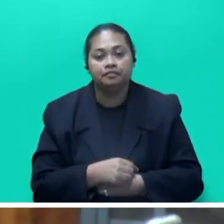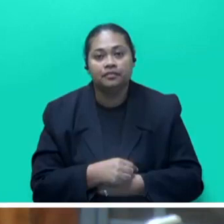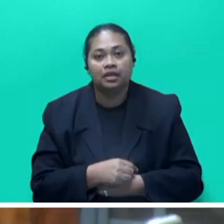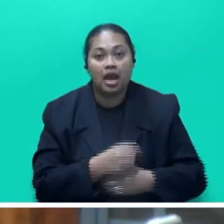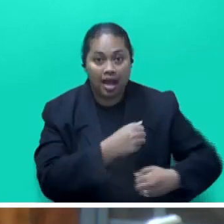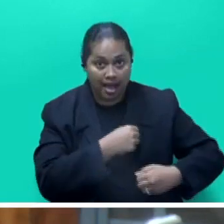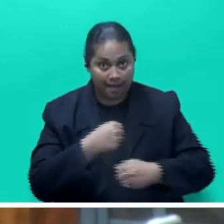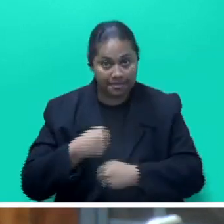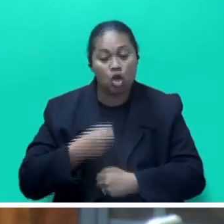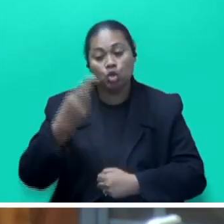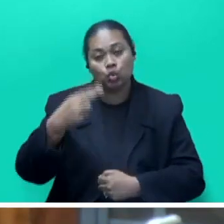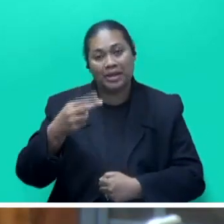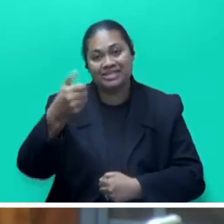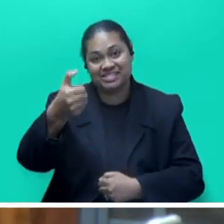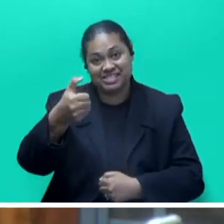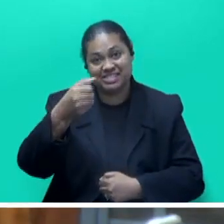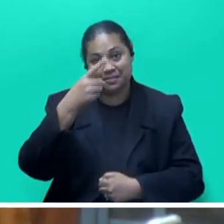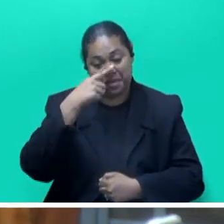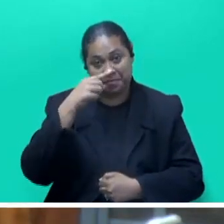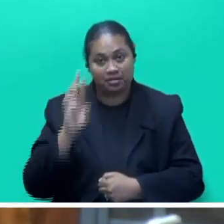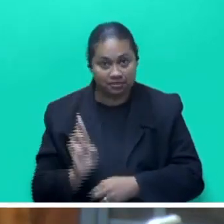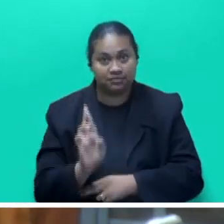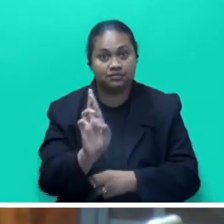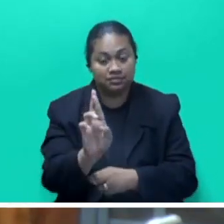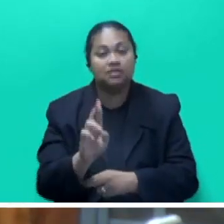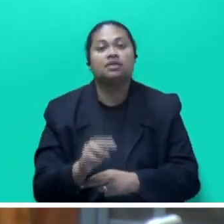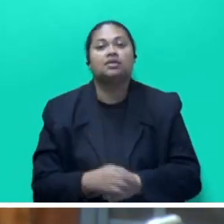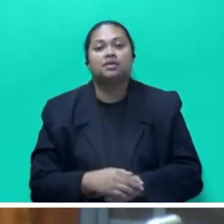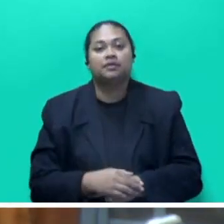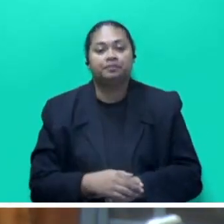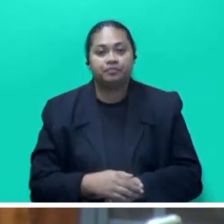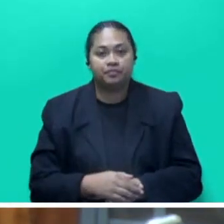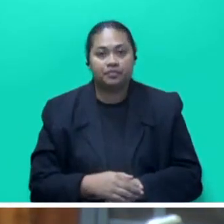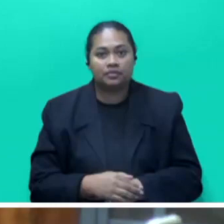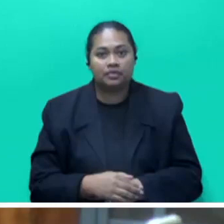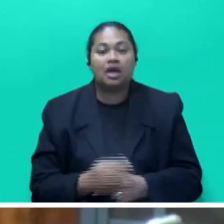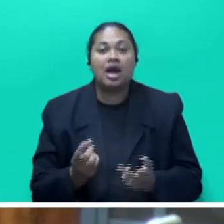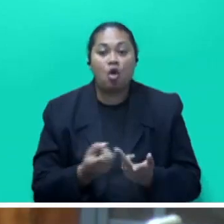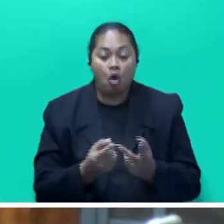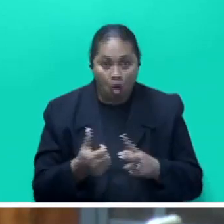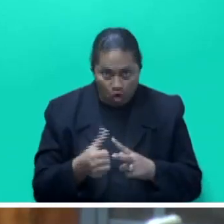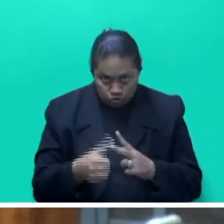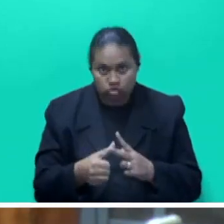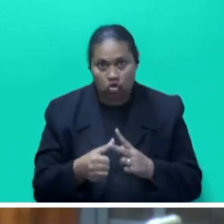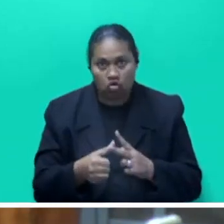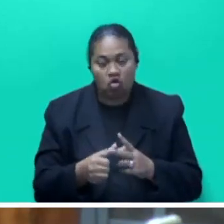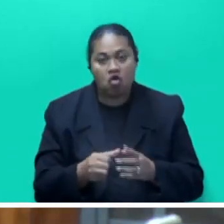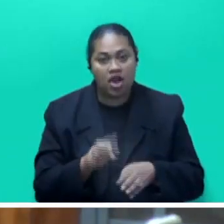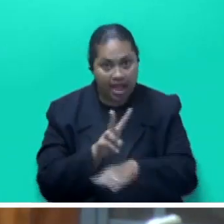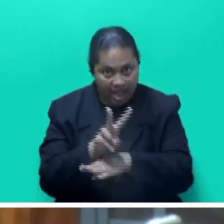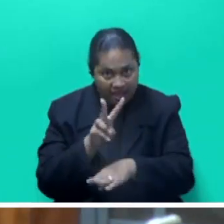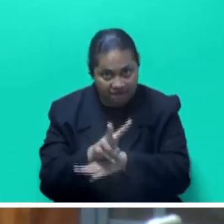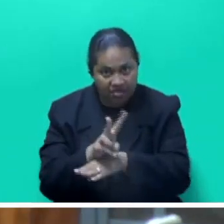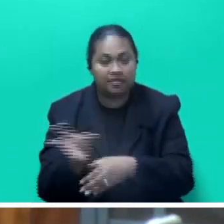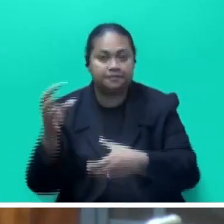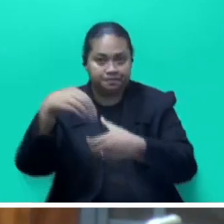RFMF with 26 personnel, comprising of infantry and engineering platoon, led by a Navy Lieutenant Commander and assisted by an